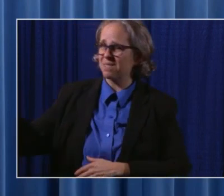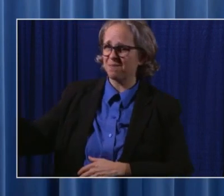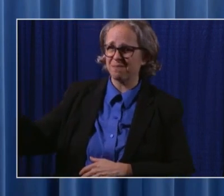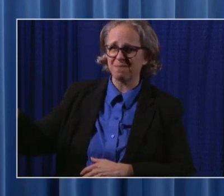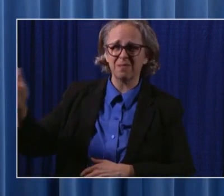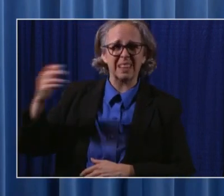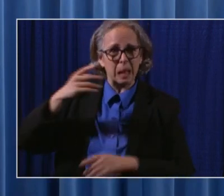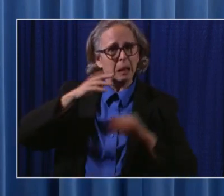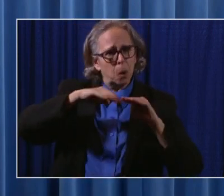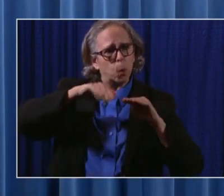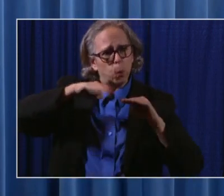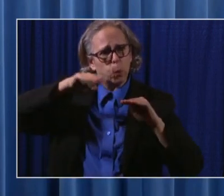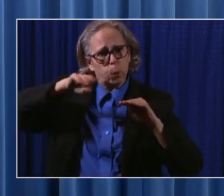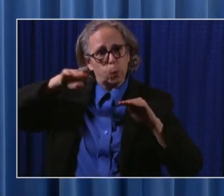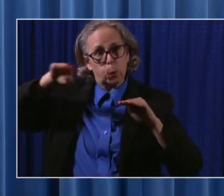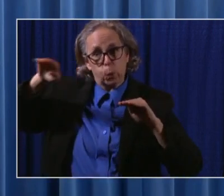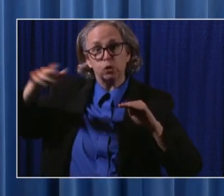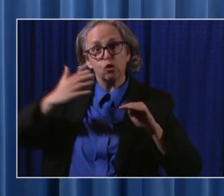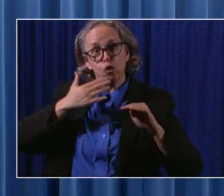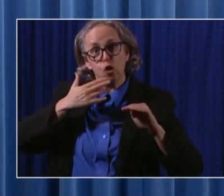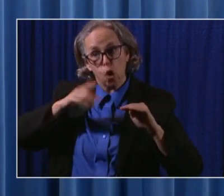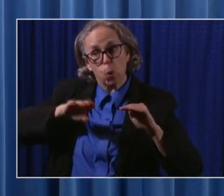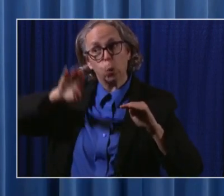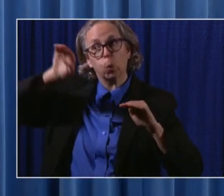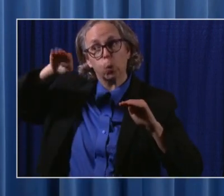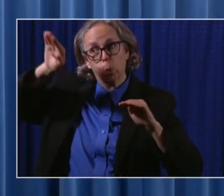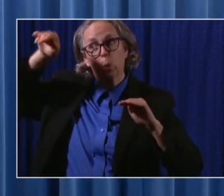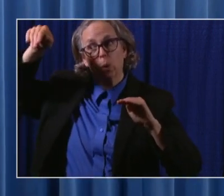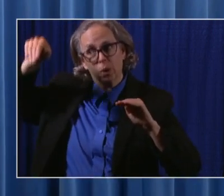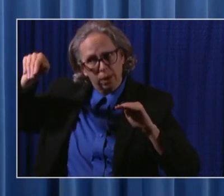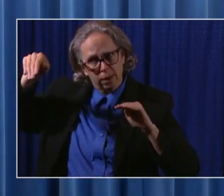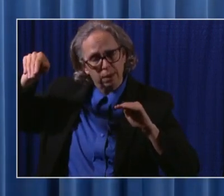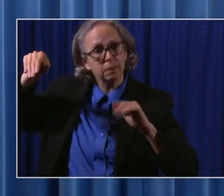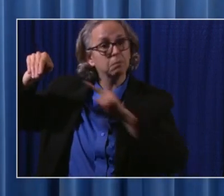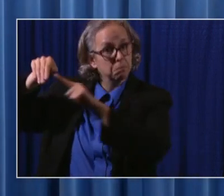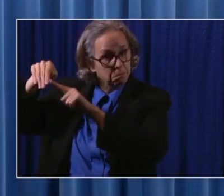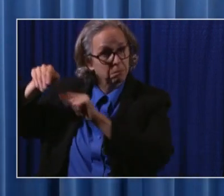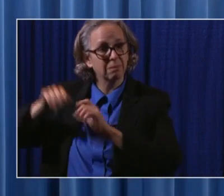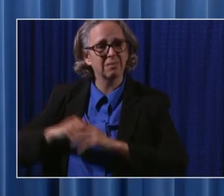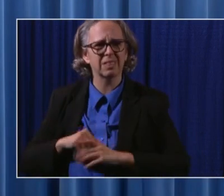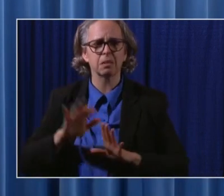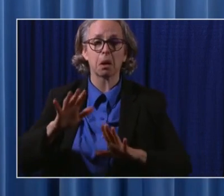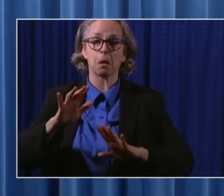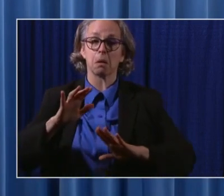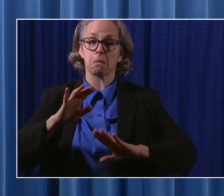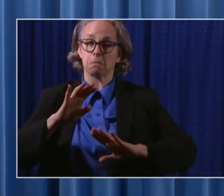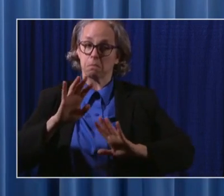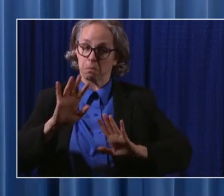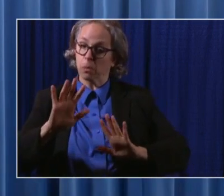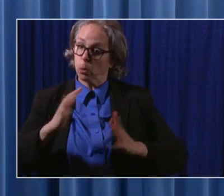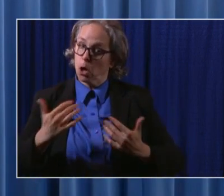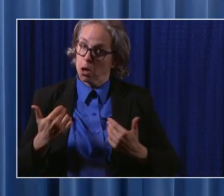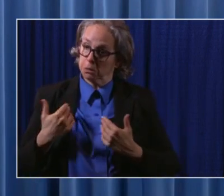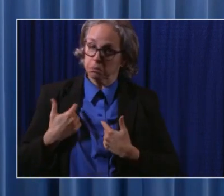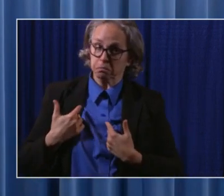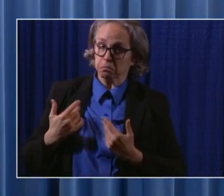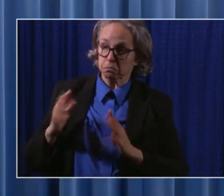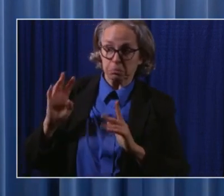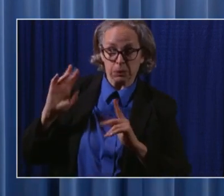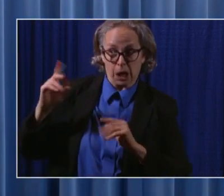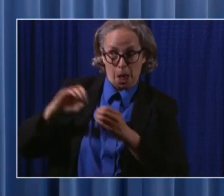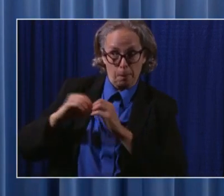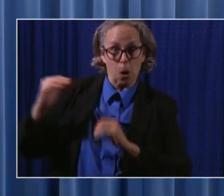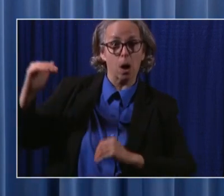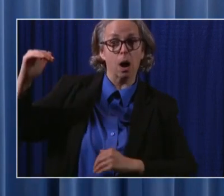a good sign. So we're happy to see that, and I'll come back and